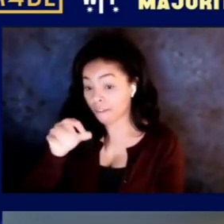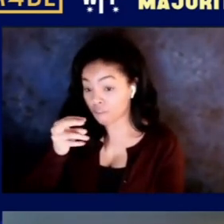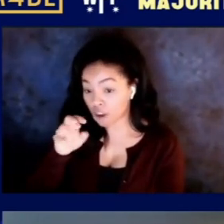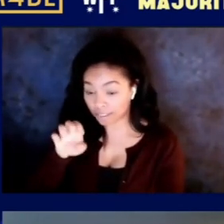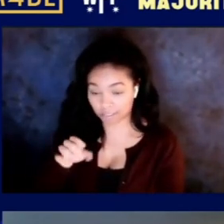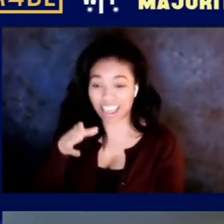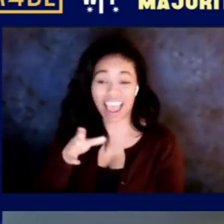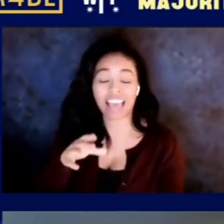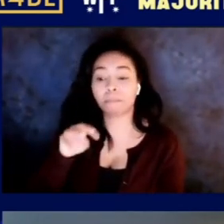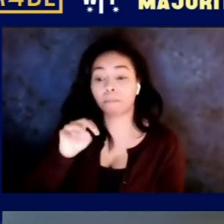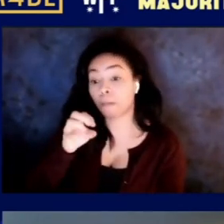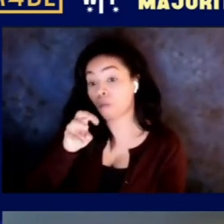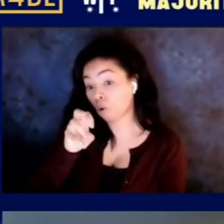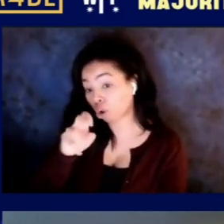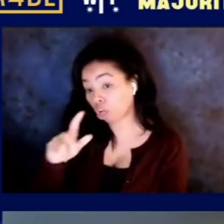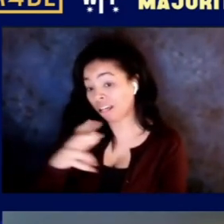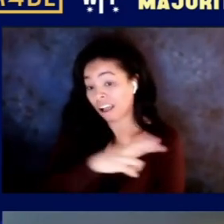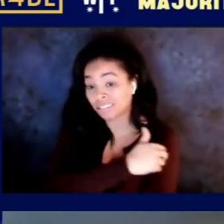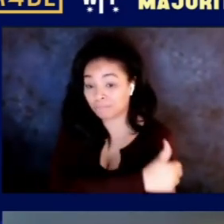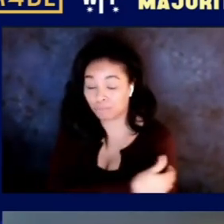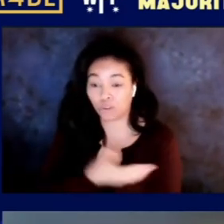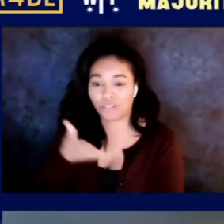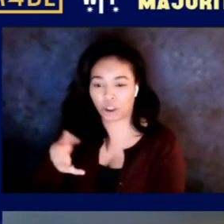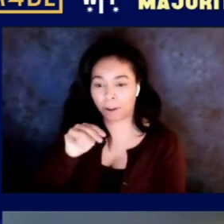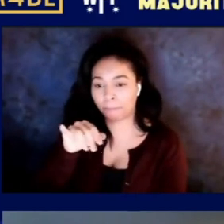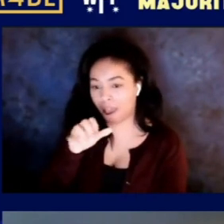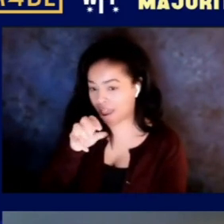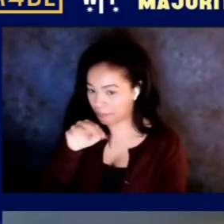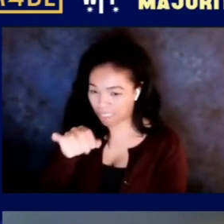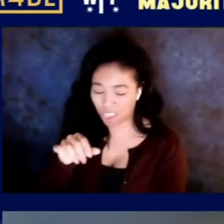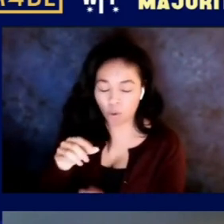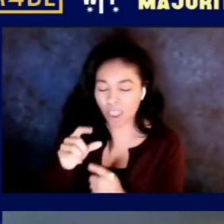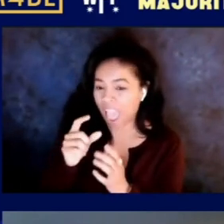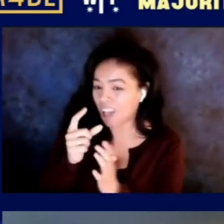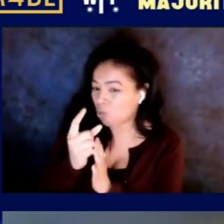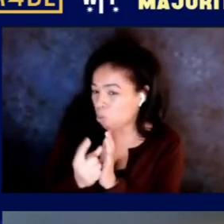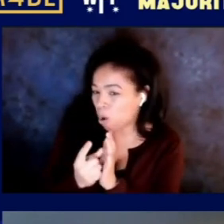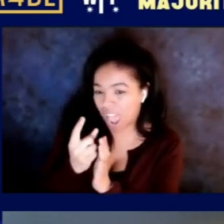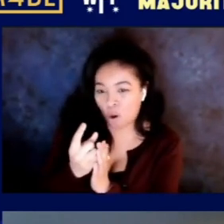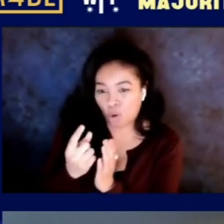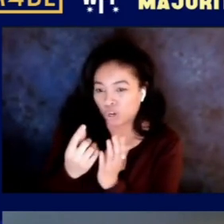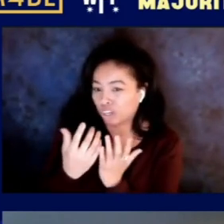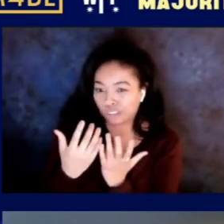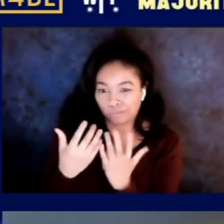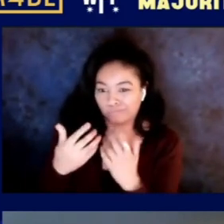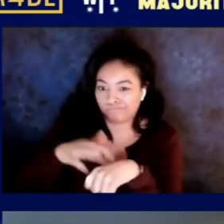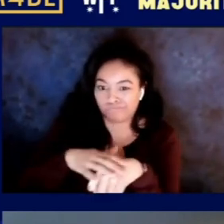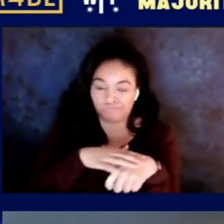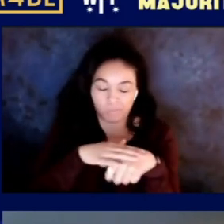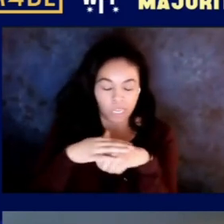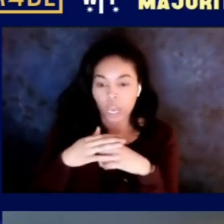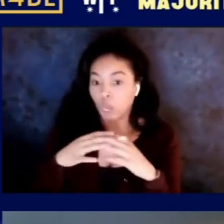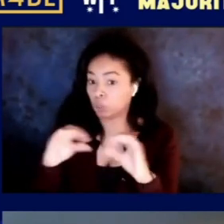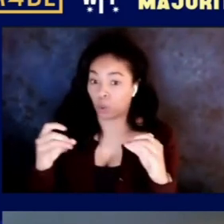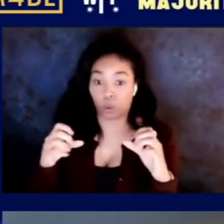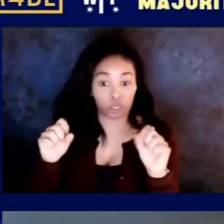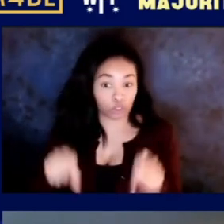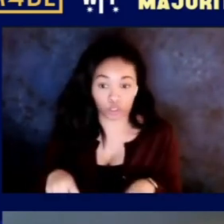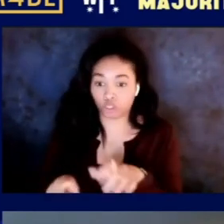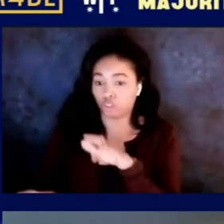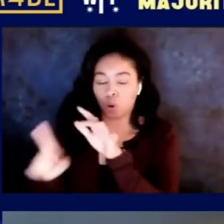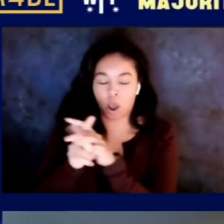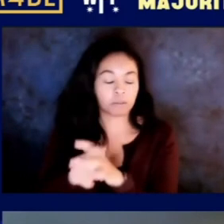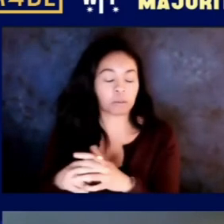hour or so notice. Nobody could make it. So I was like, you know what? I'm going to drop what I'm doing because I'm really pissed off. This was